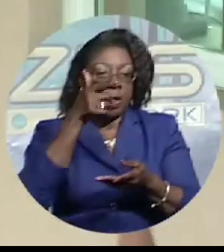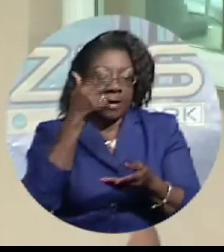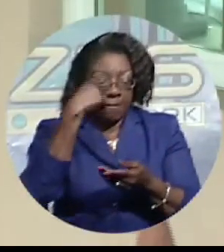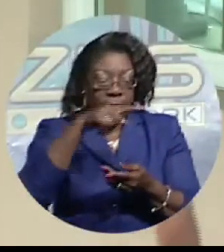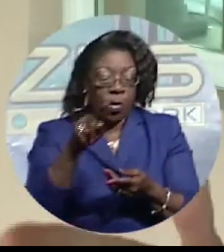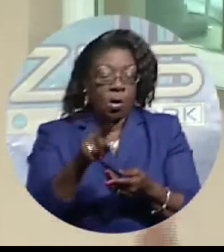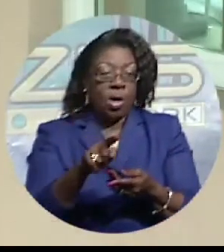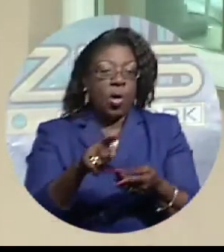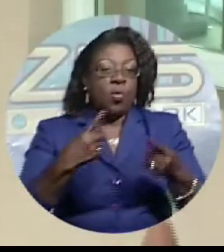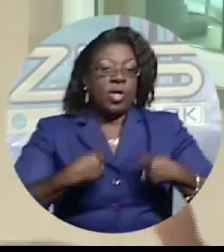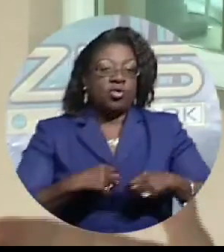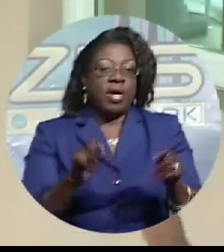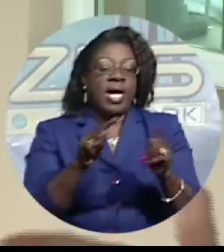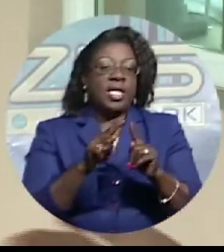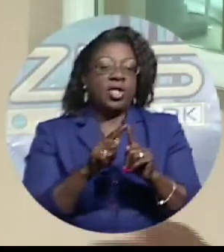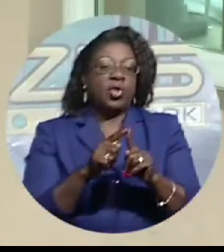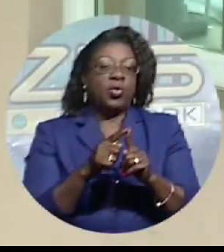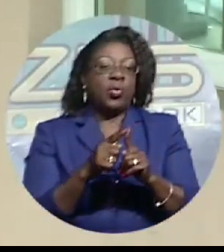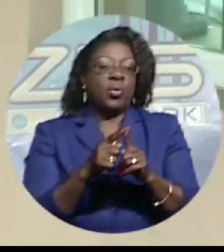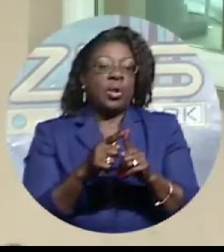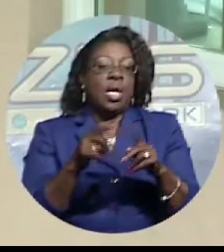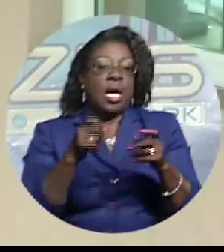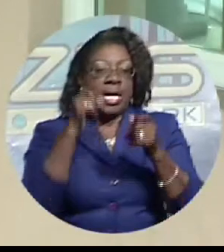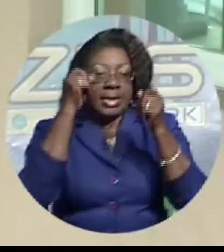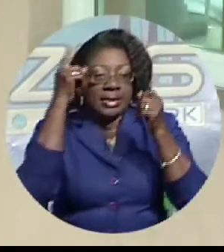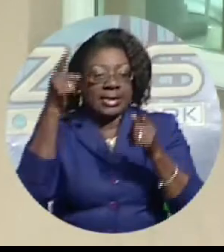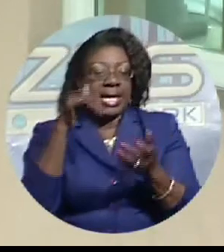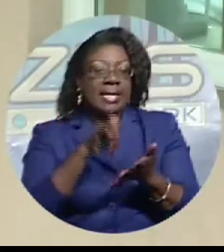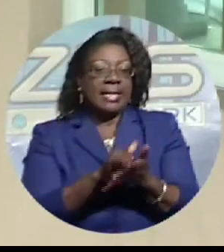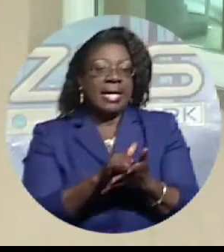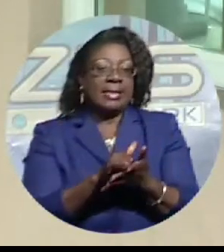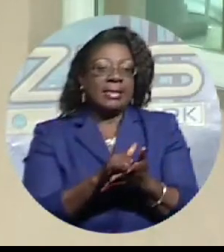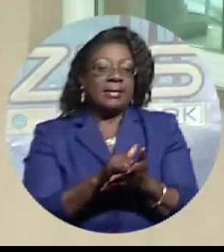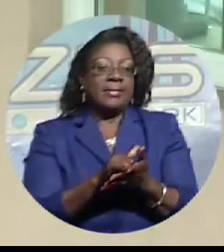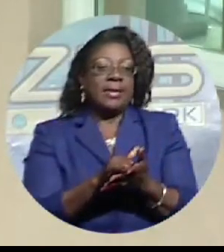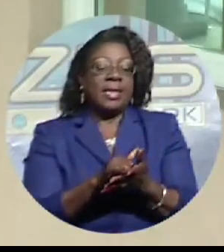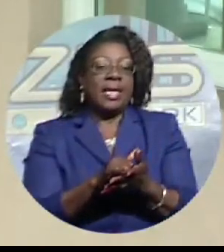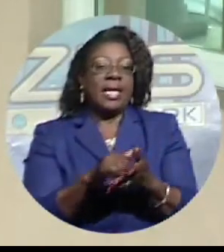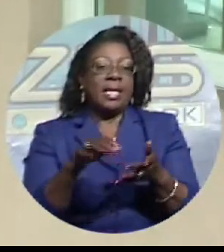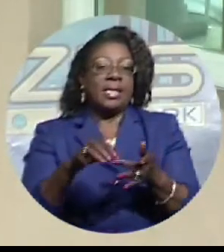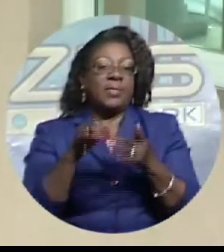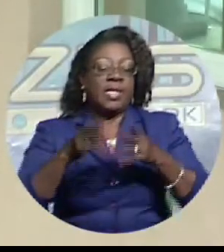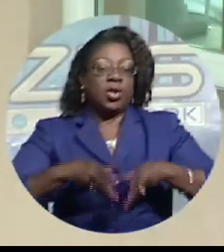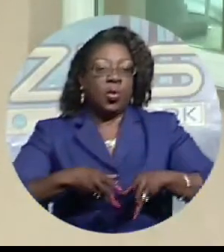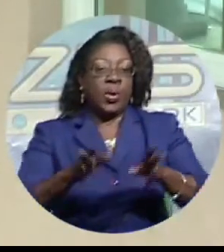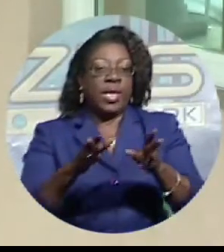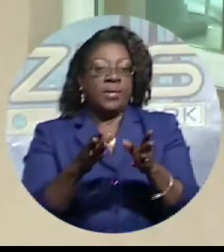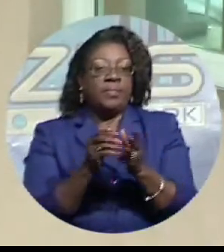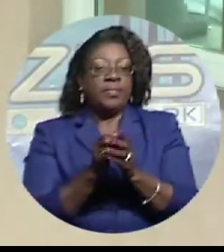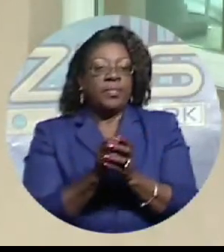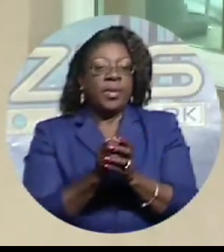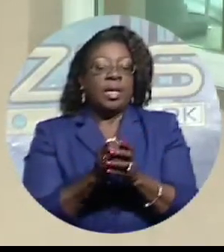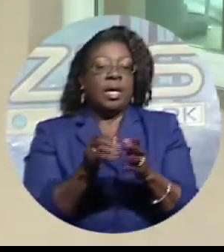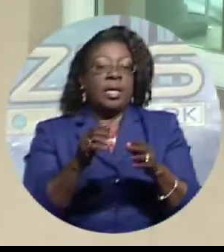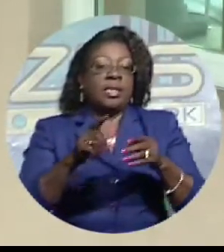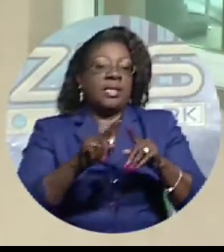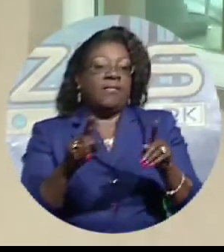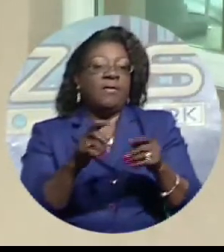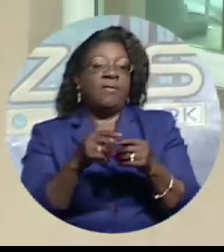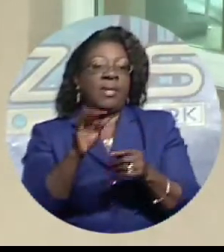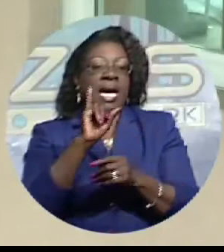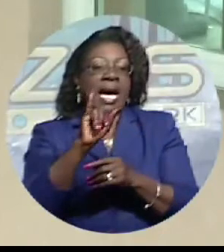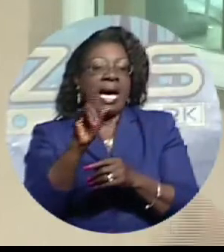is to try and report, is to try and understand that in a dynamic way versus the IDB report, which was